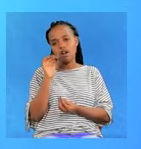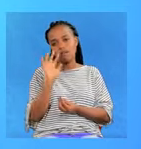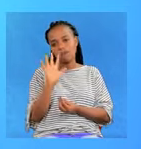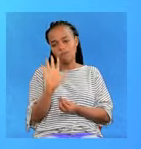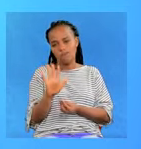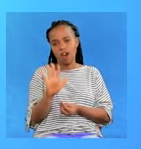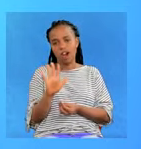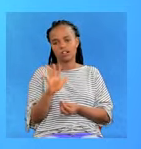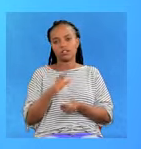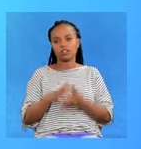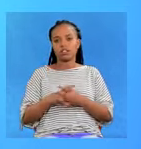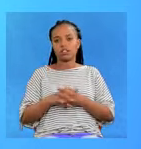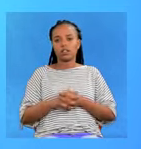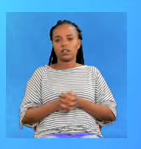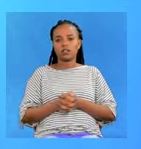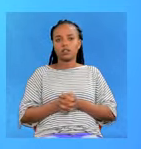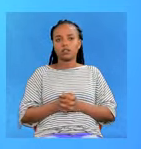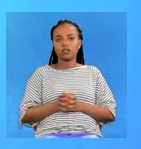comma